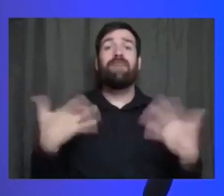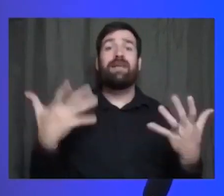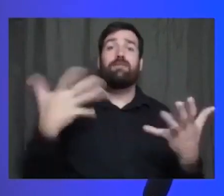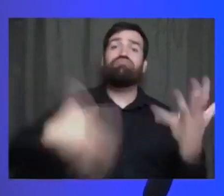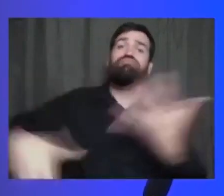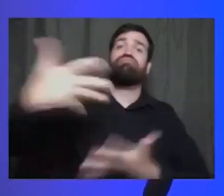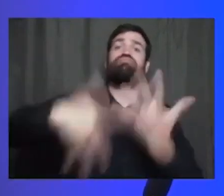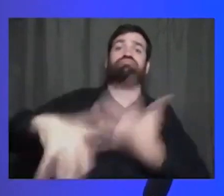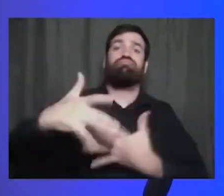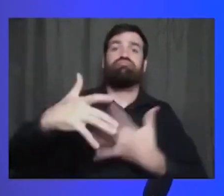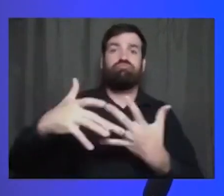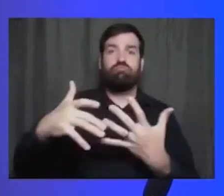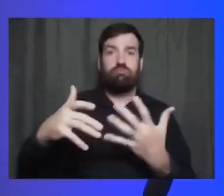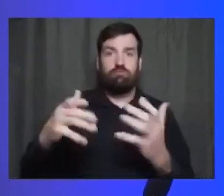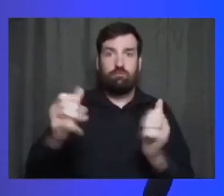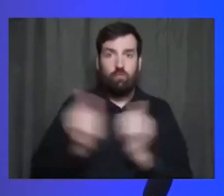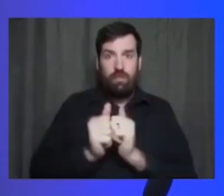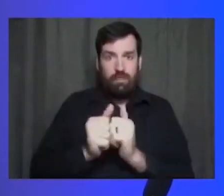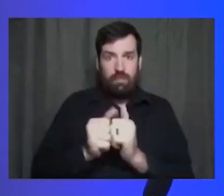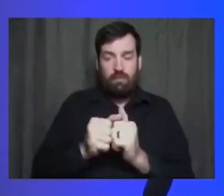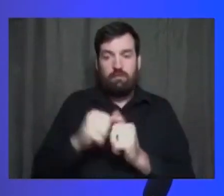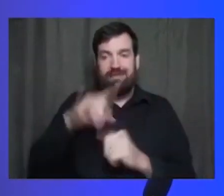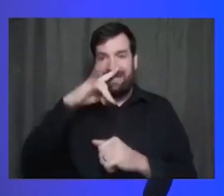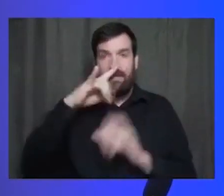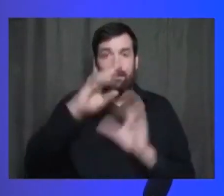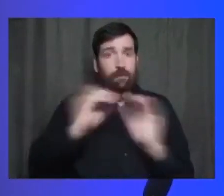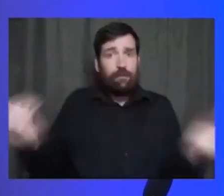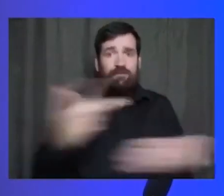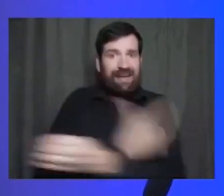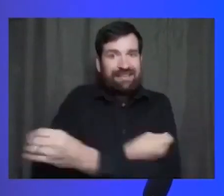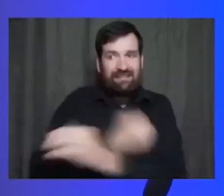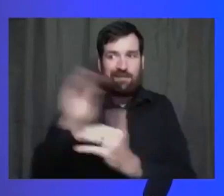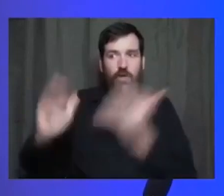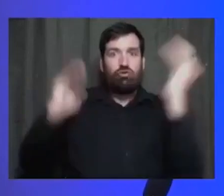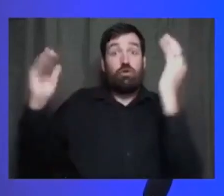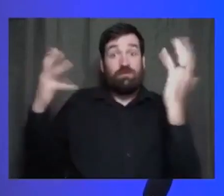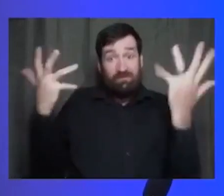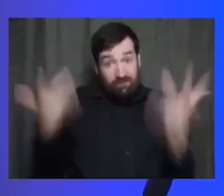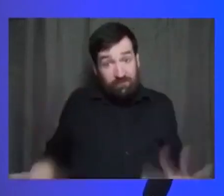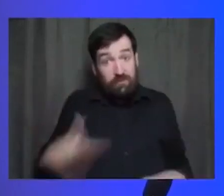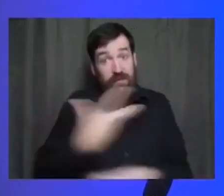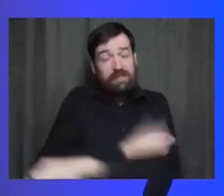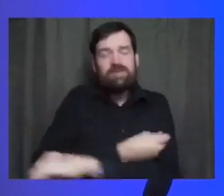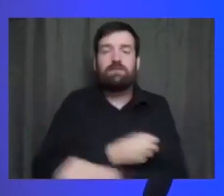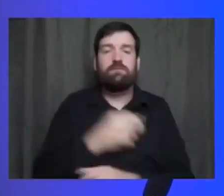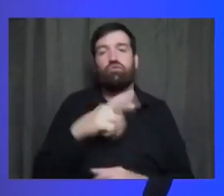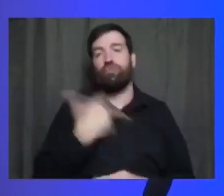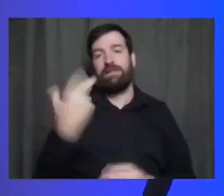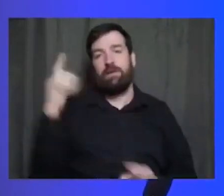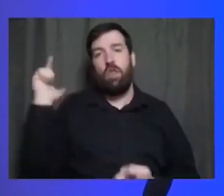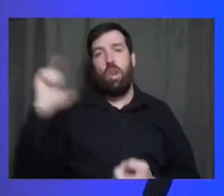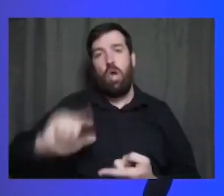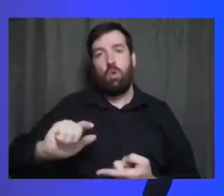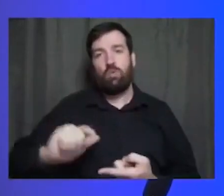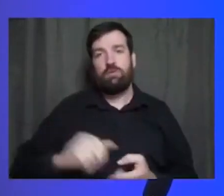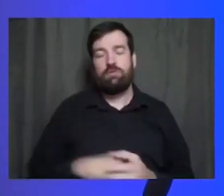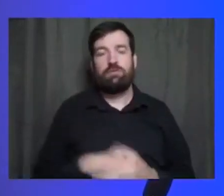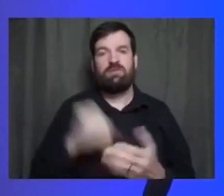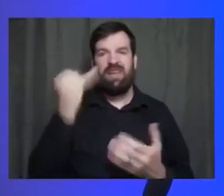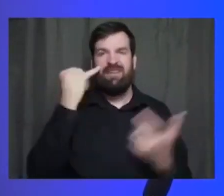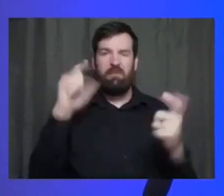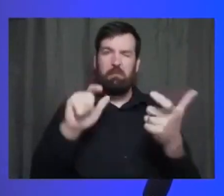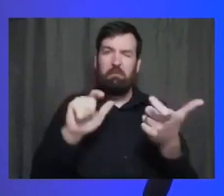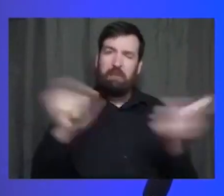vaccinated adults? Of course. The risk of them getting disease is very, very low. If you're in huge outdoor events and